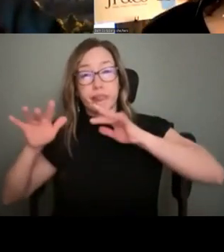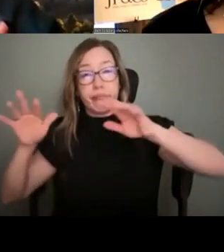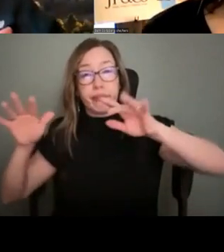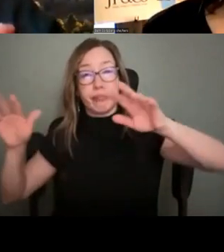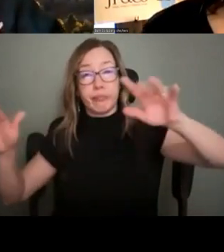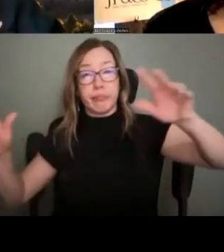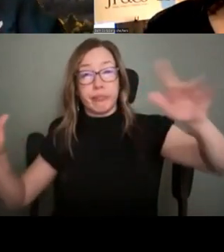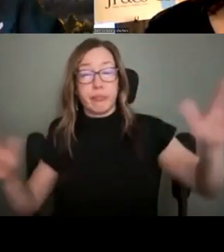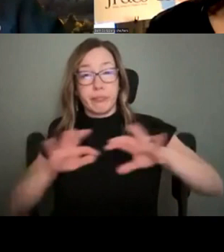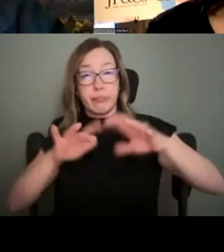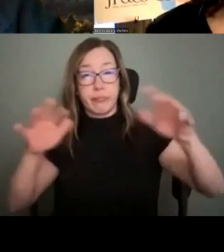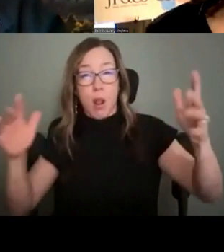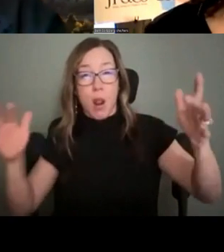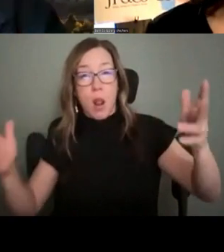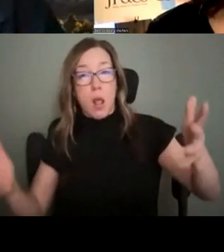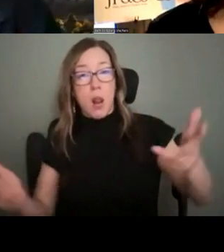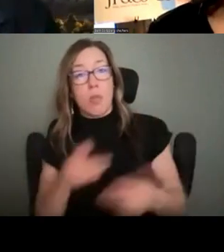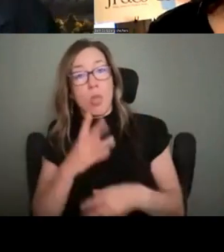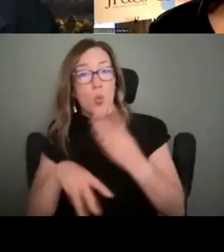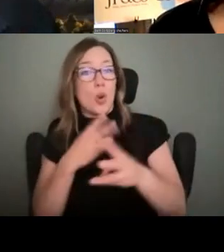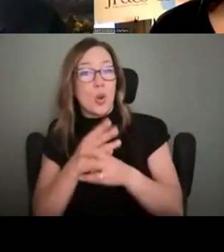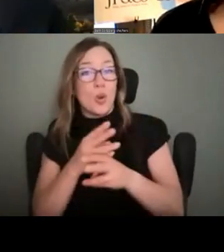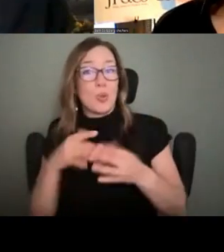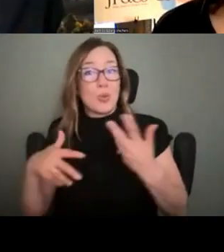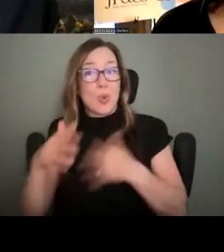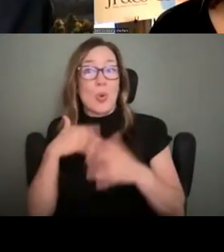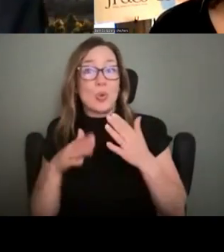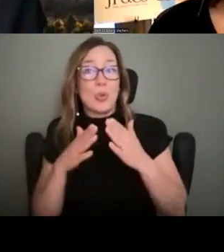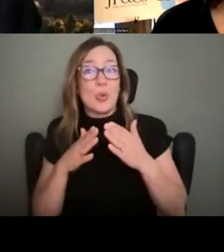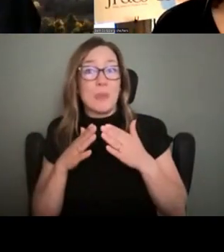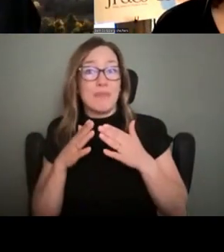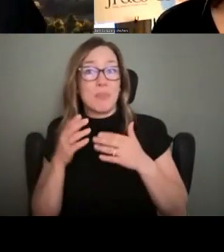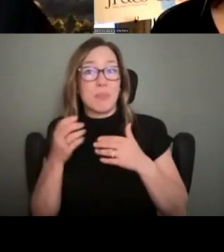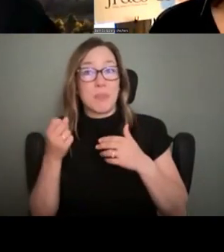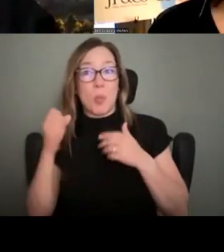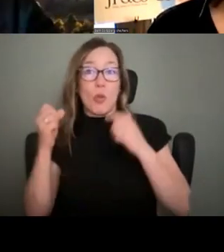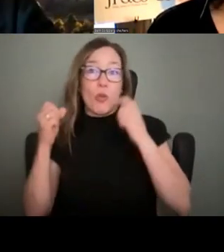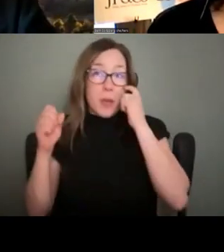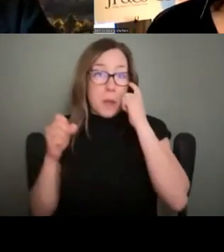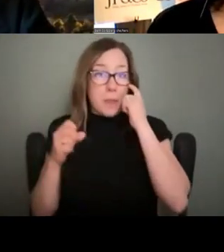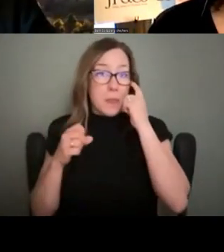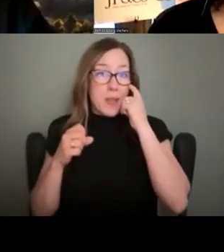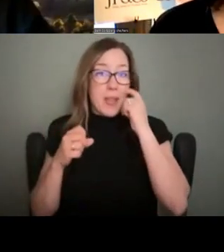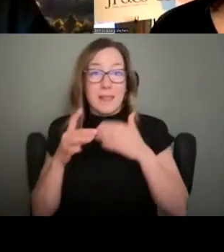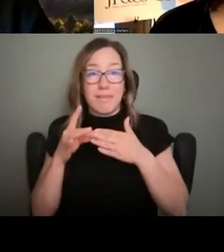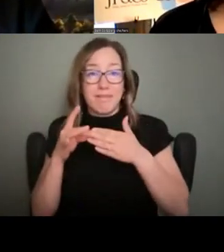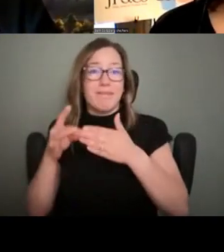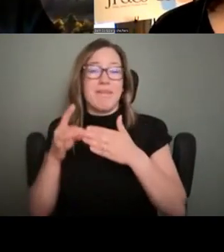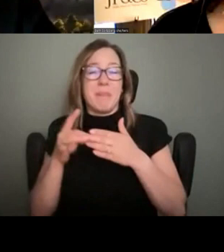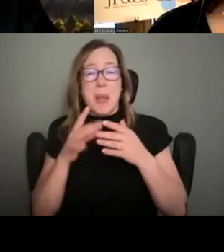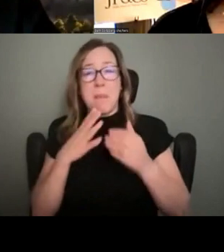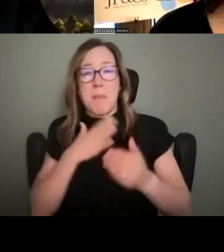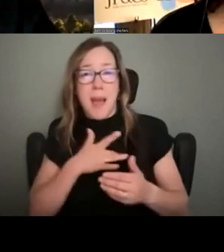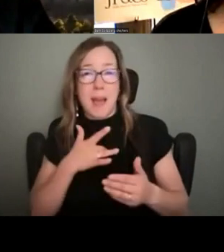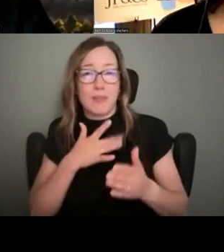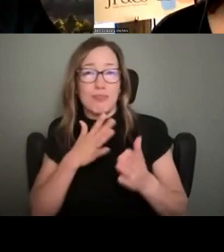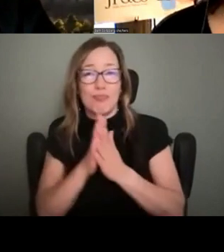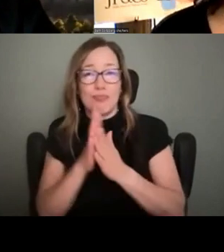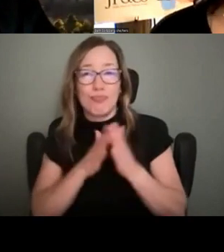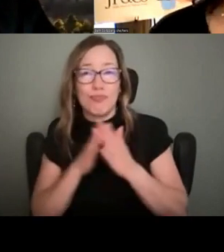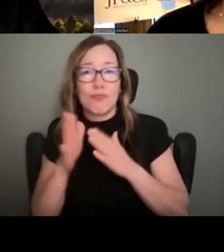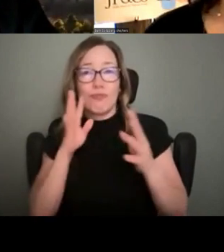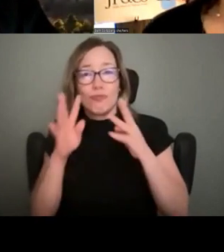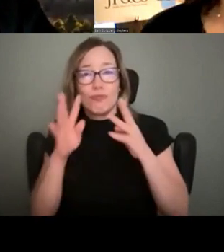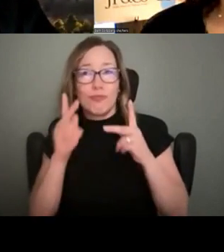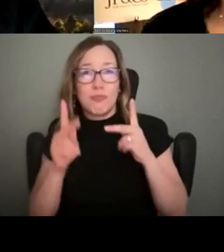movement. They are designed and run by thousands of passionate and creative people throughout the United States. Kathy, thank you